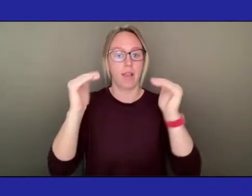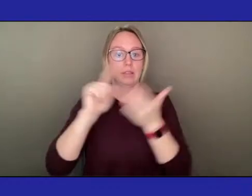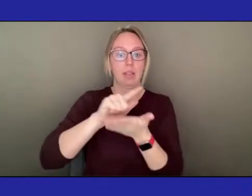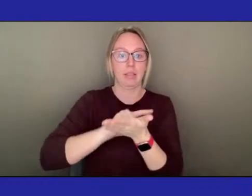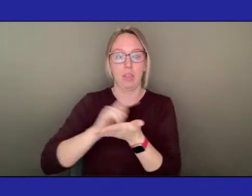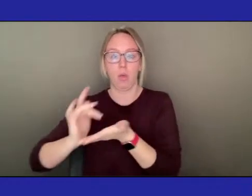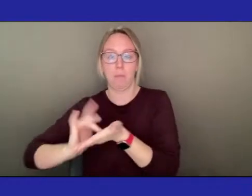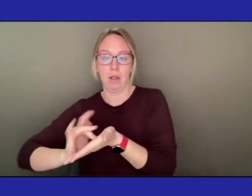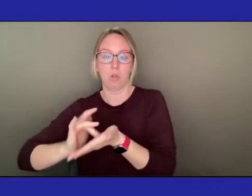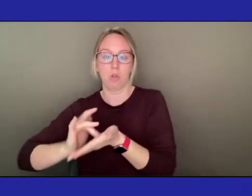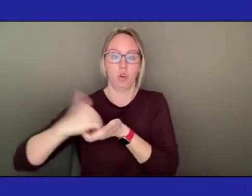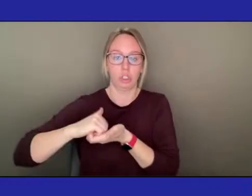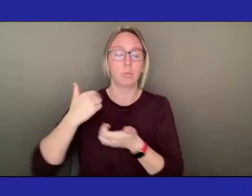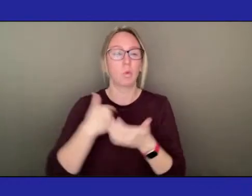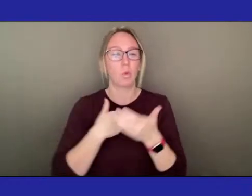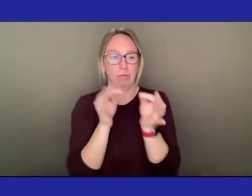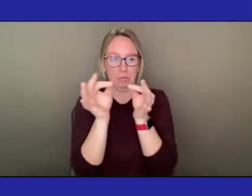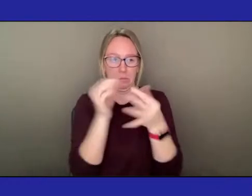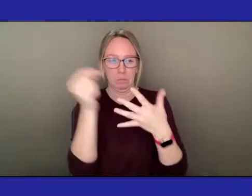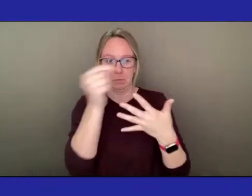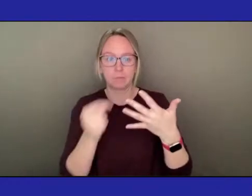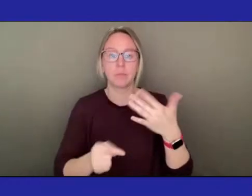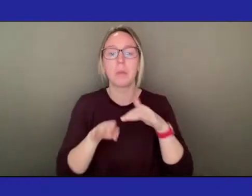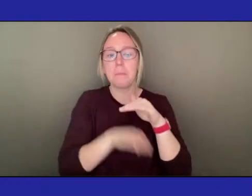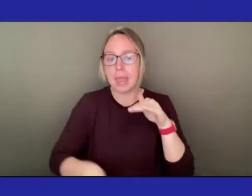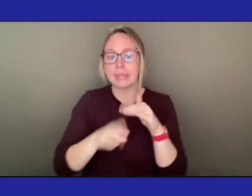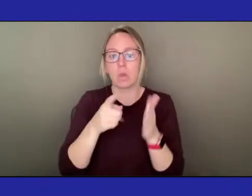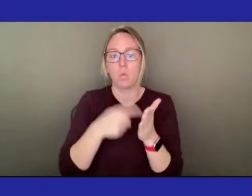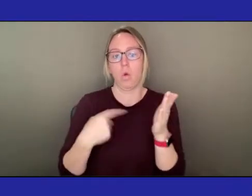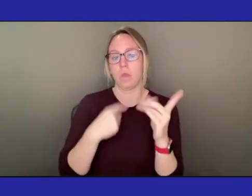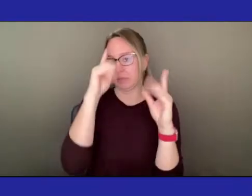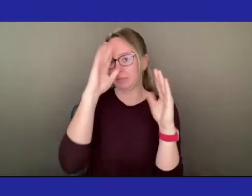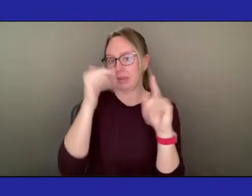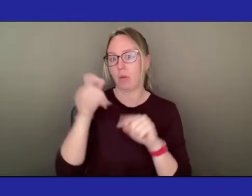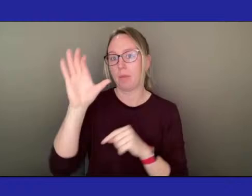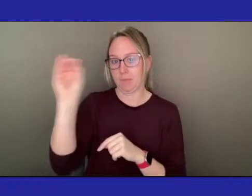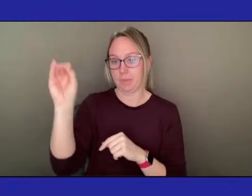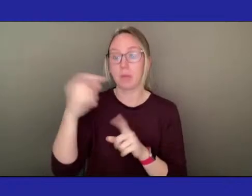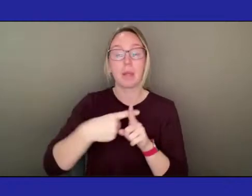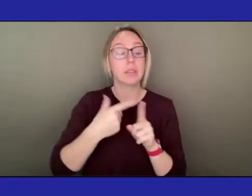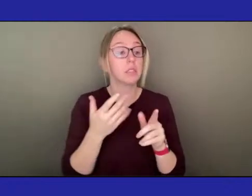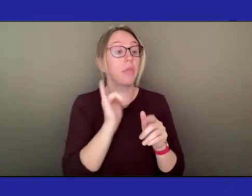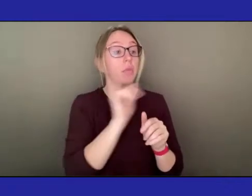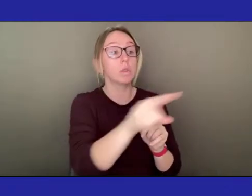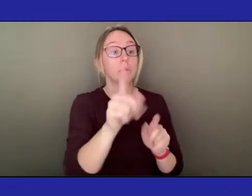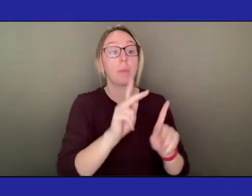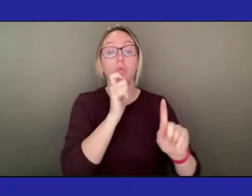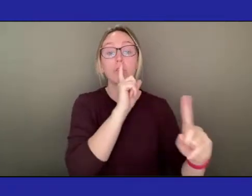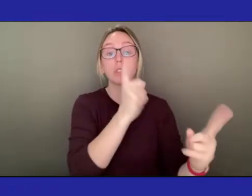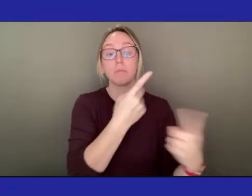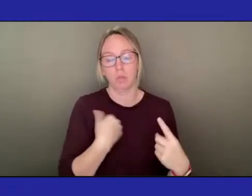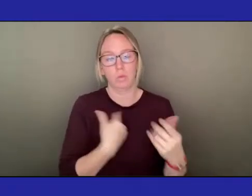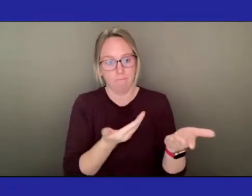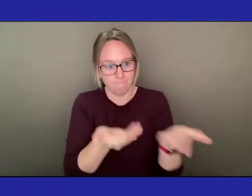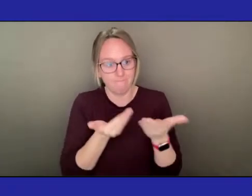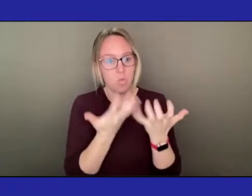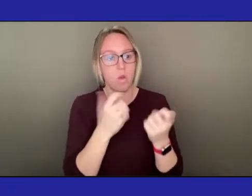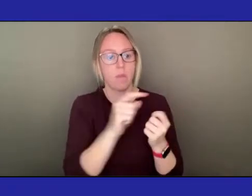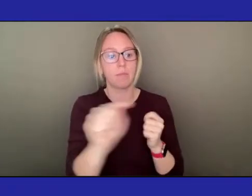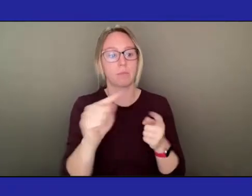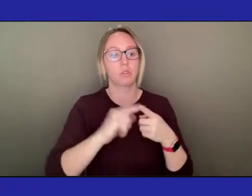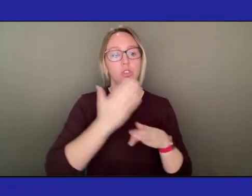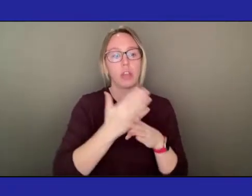basic deliverables we would expect of a vendor, and we invited respondents to share excuse me, ideas for further